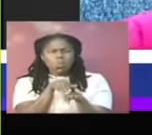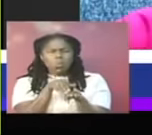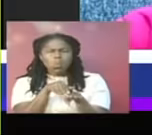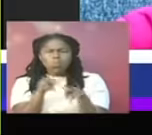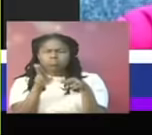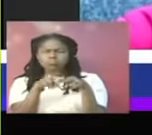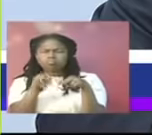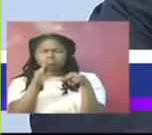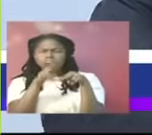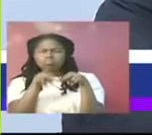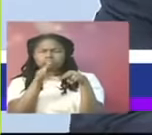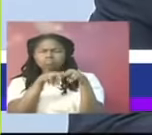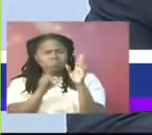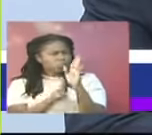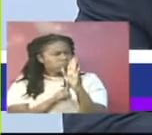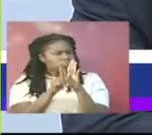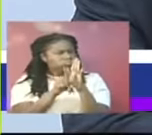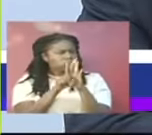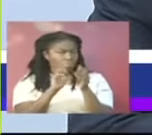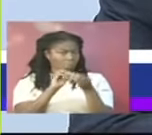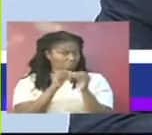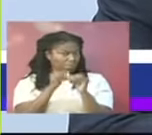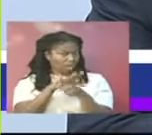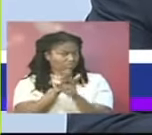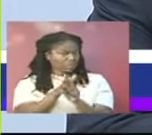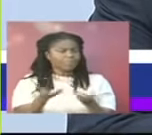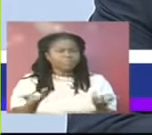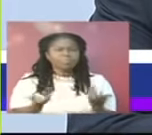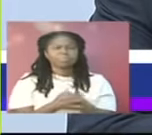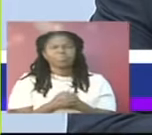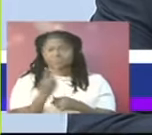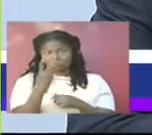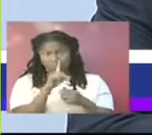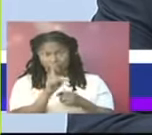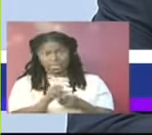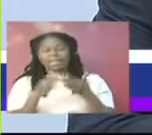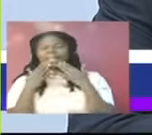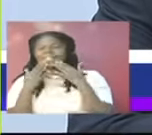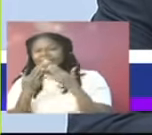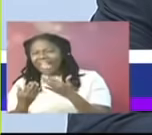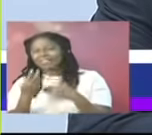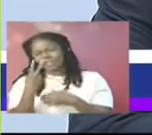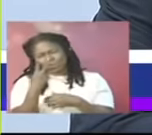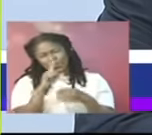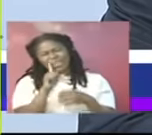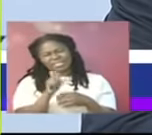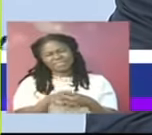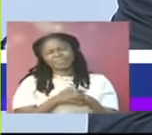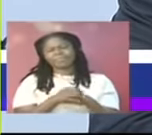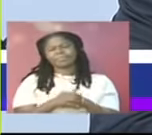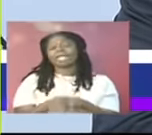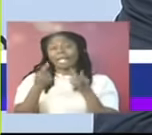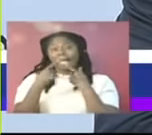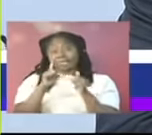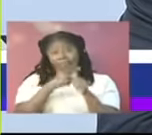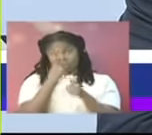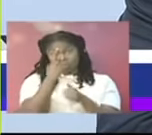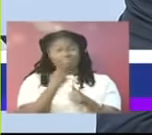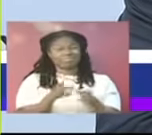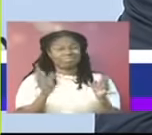you. Okay, thank you for the 2 questions. The answer to the first question is difficult because not everyone who